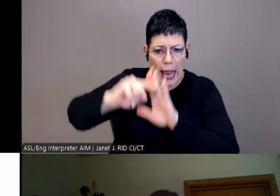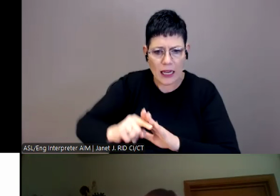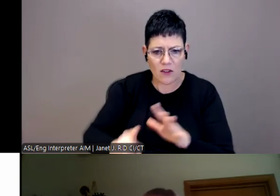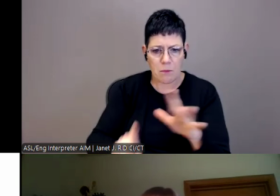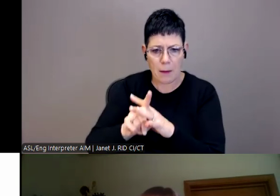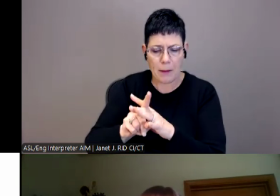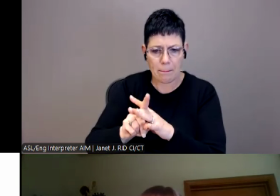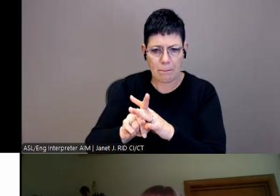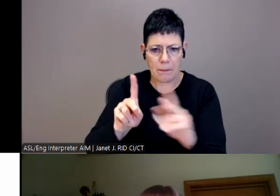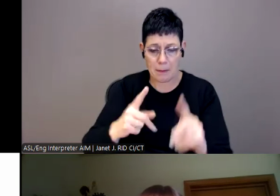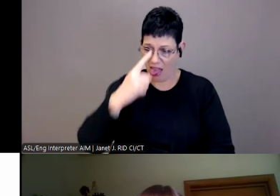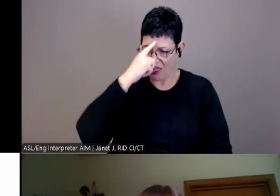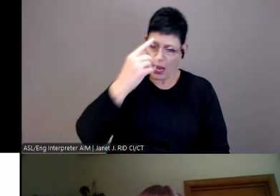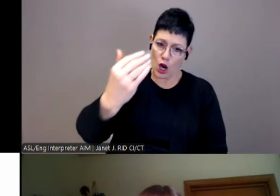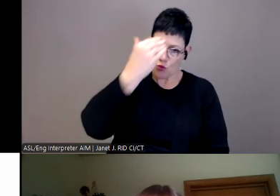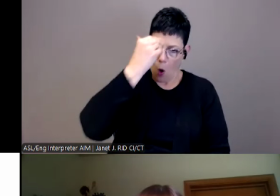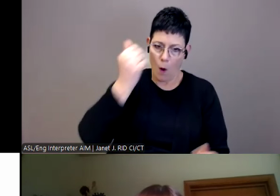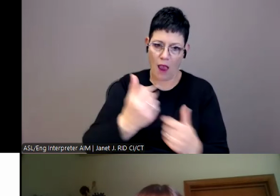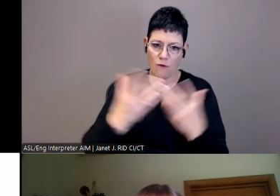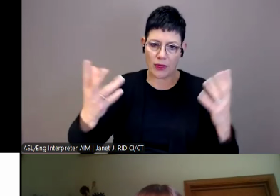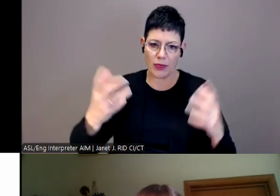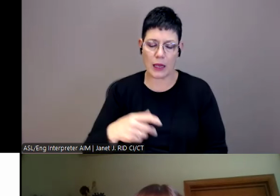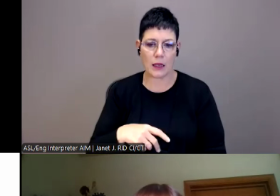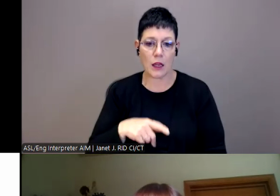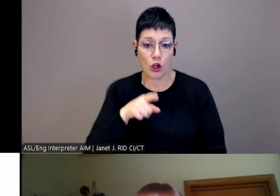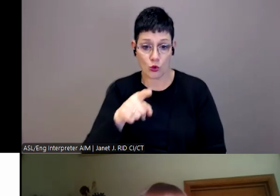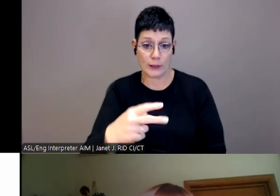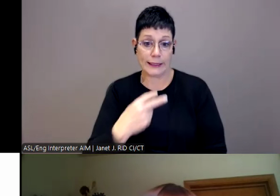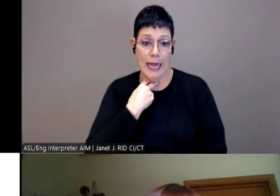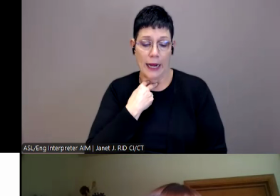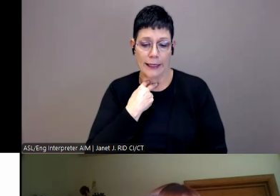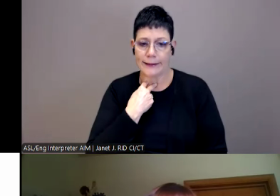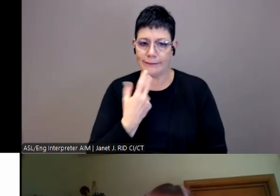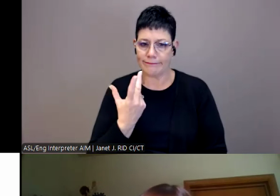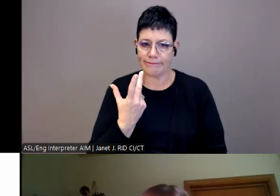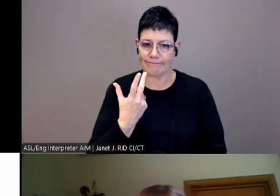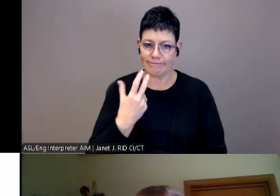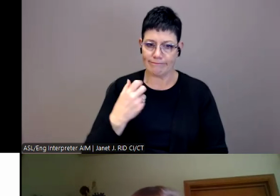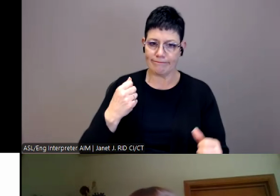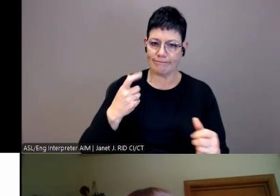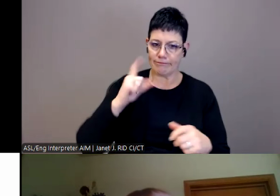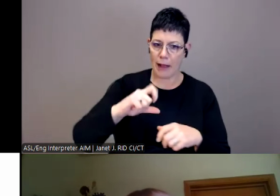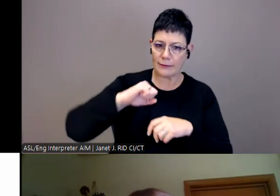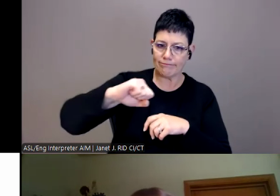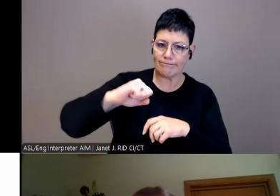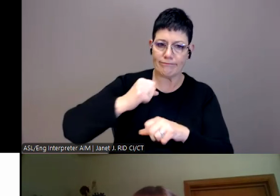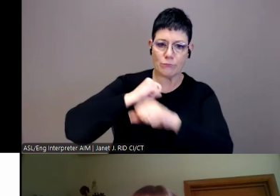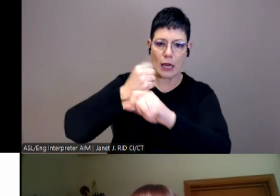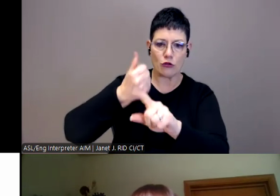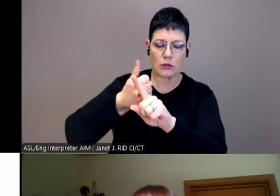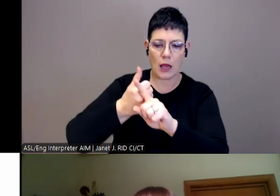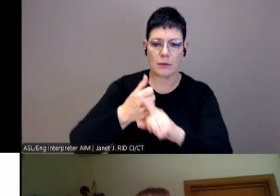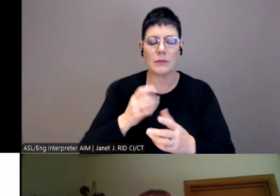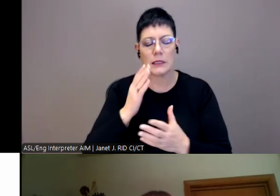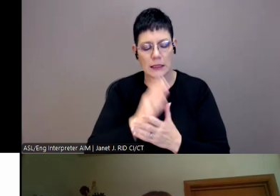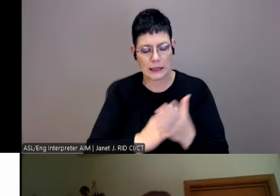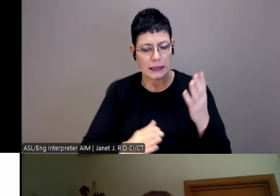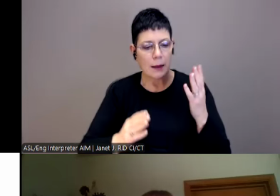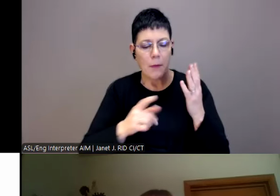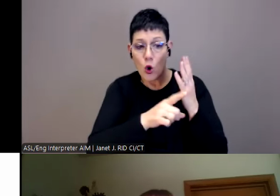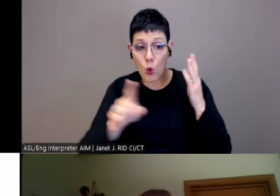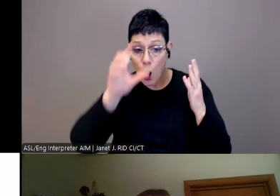with. You don't leave yourself on the other side of the door. So some of those pitfalls are assuming that everybody